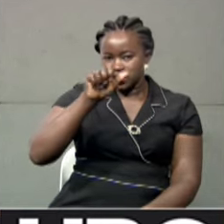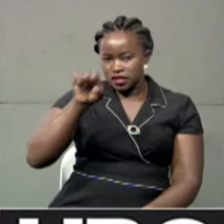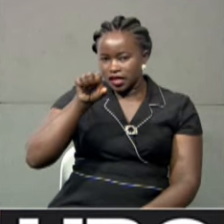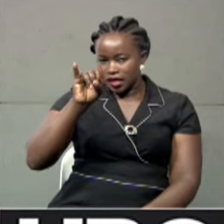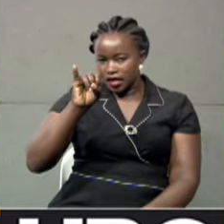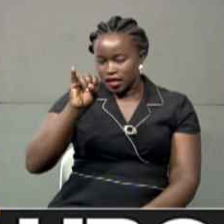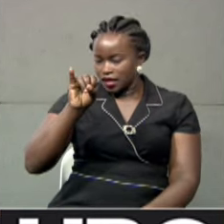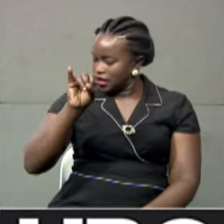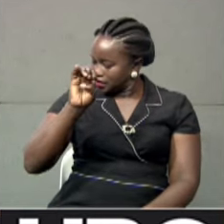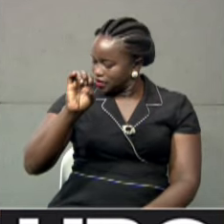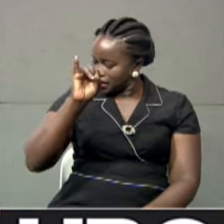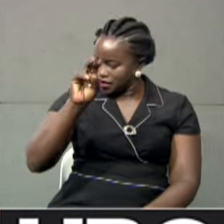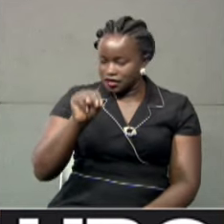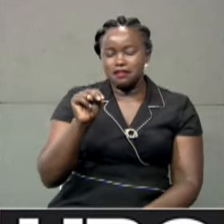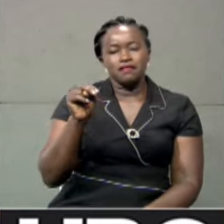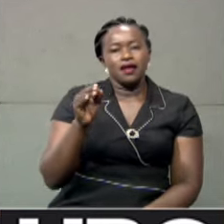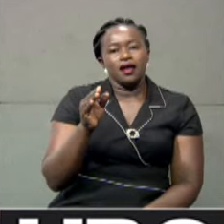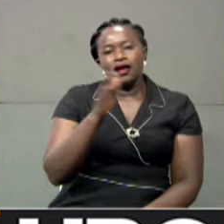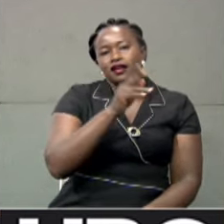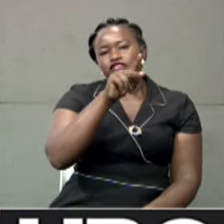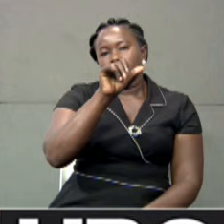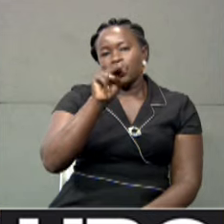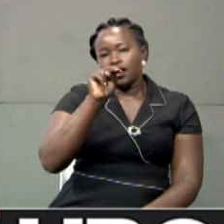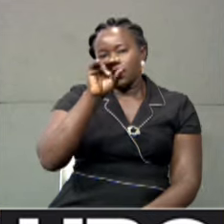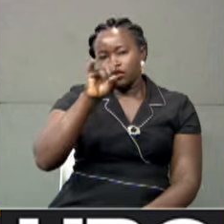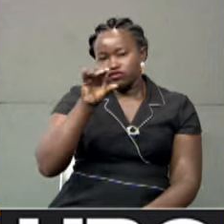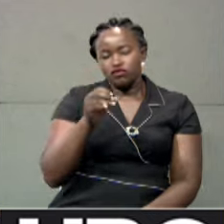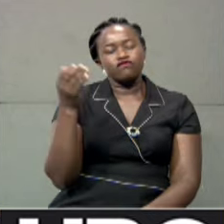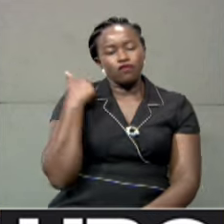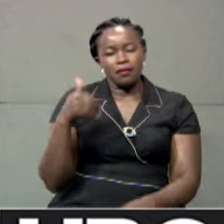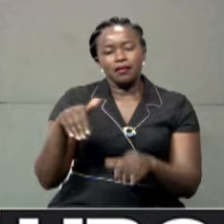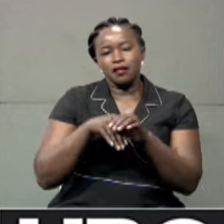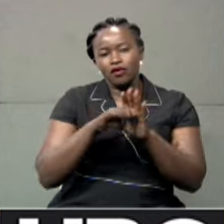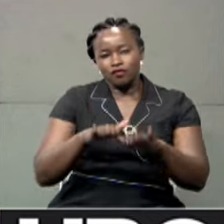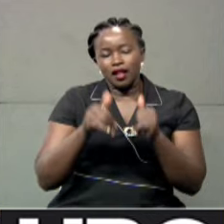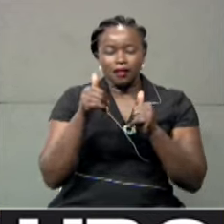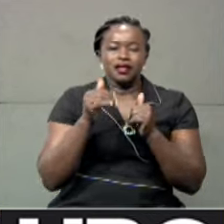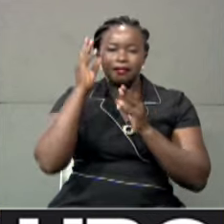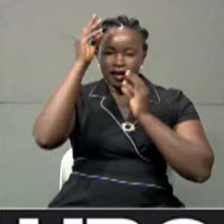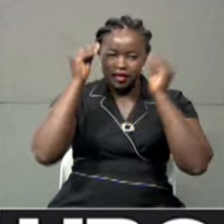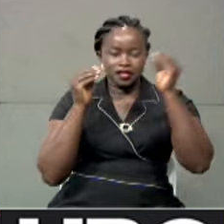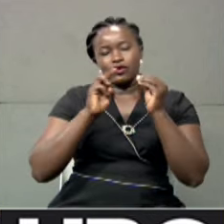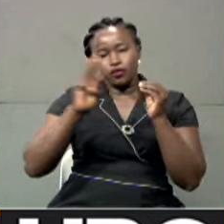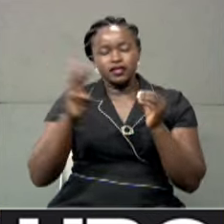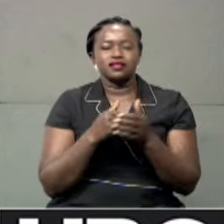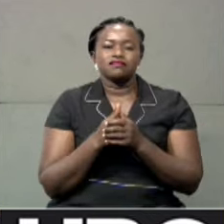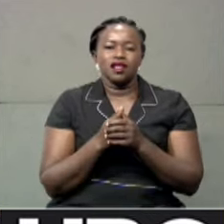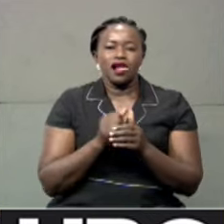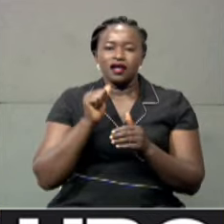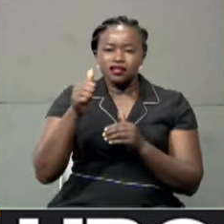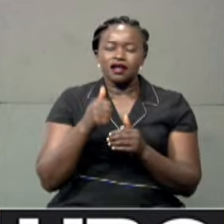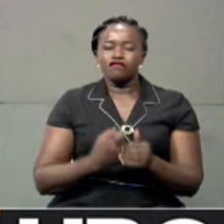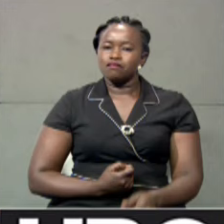former Member of Parliament of Makindye West constituency. He was a vote defender